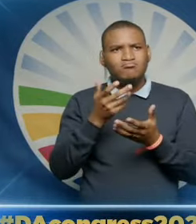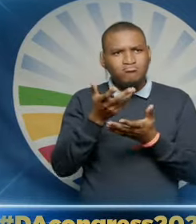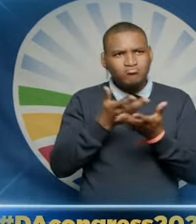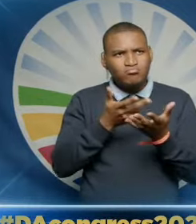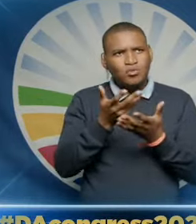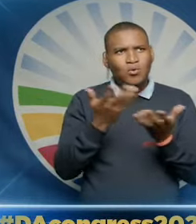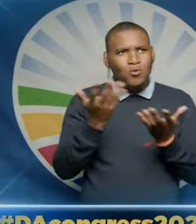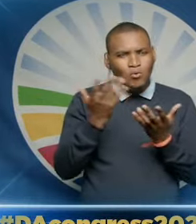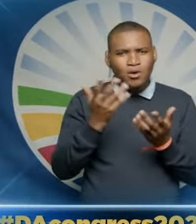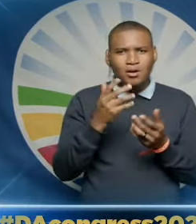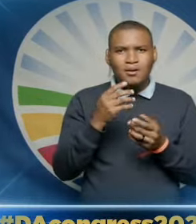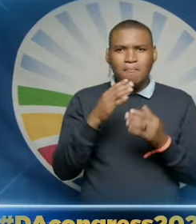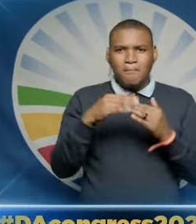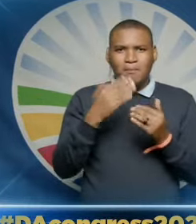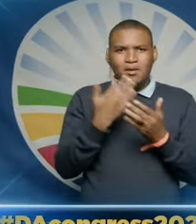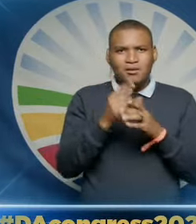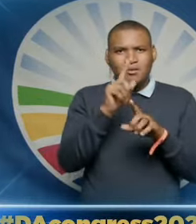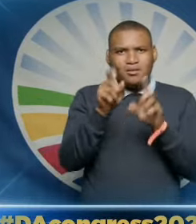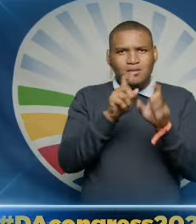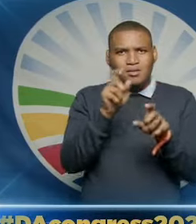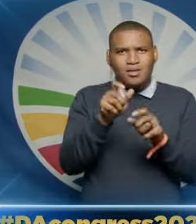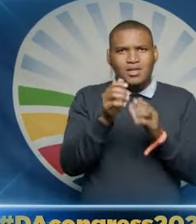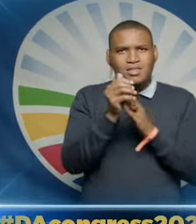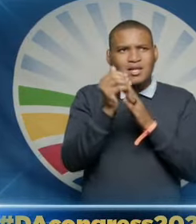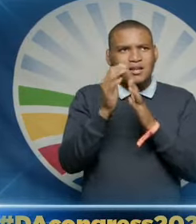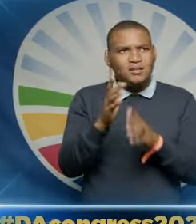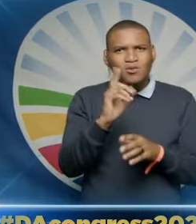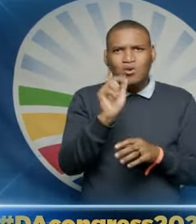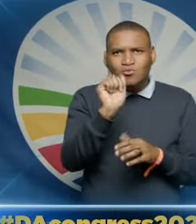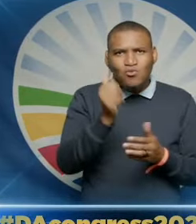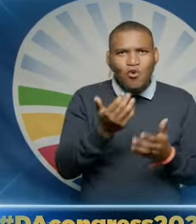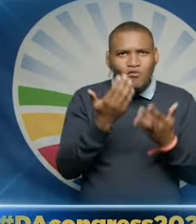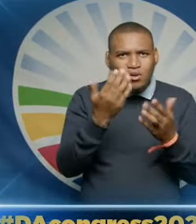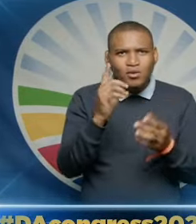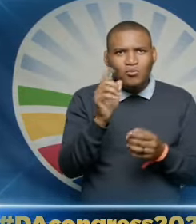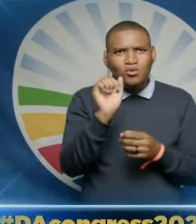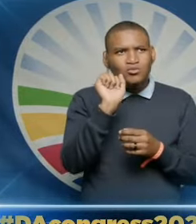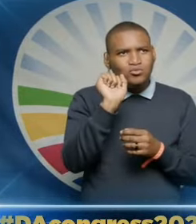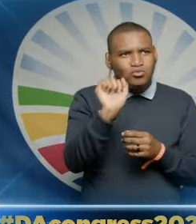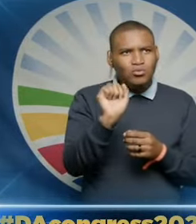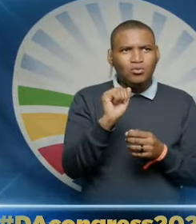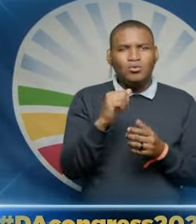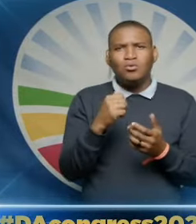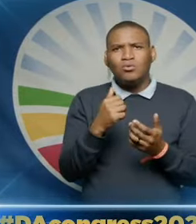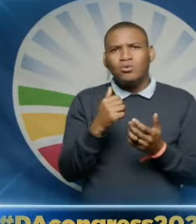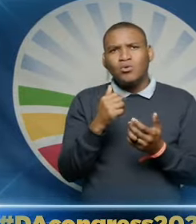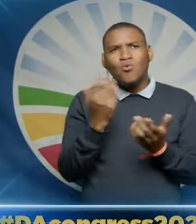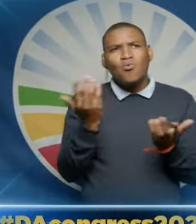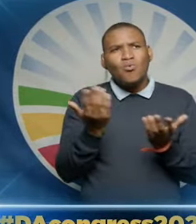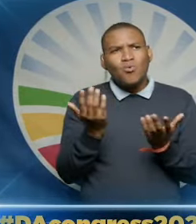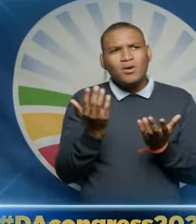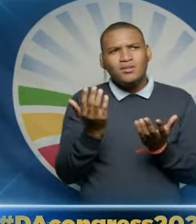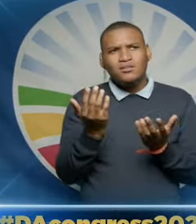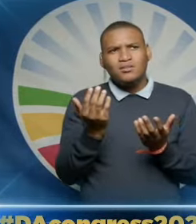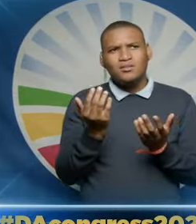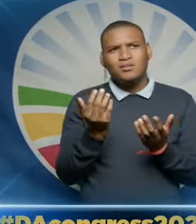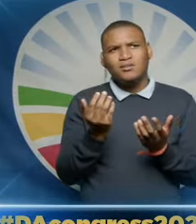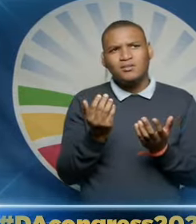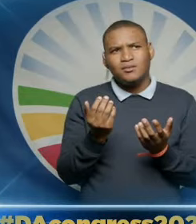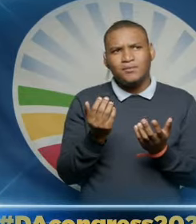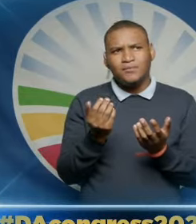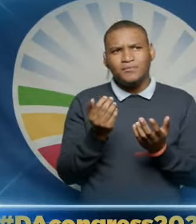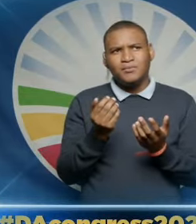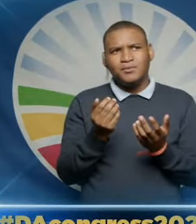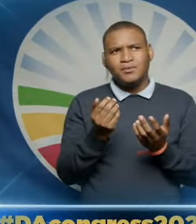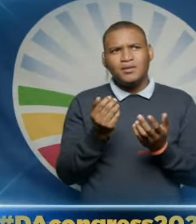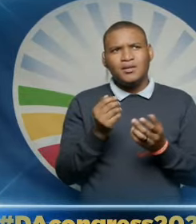delegates are able to question the candidates. You know, what are you offering? What is your offer? What is your view on this? Where the party should be